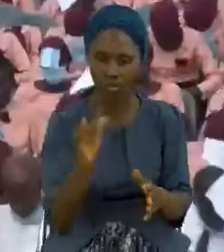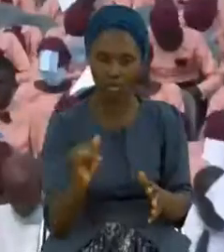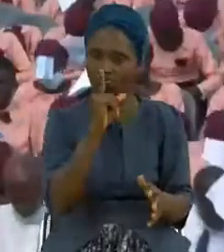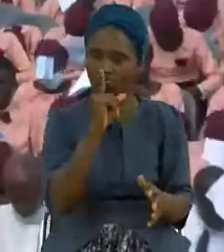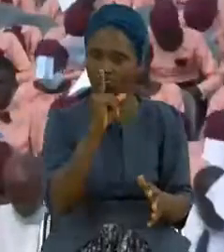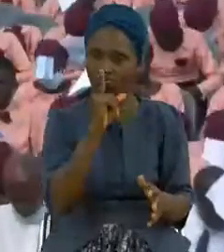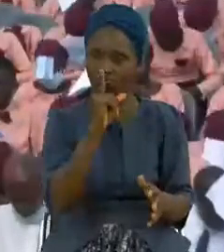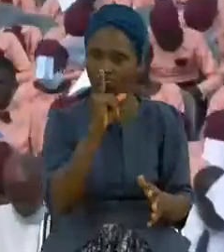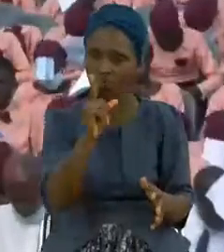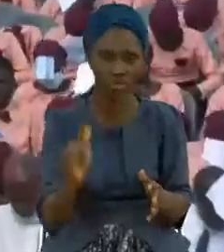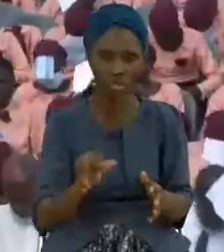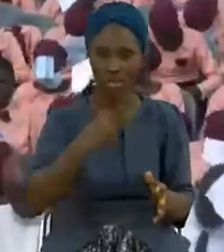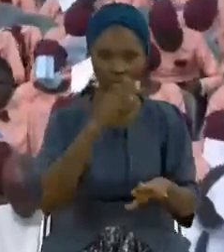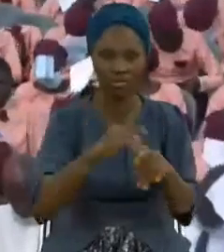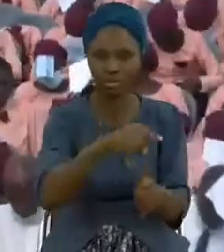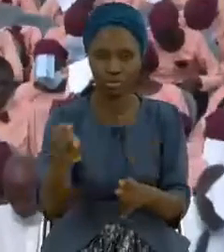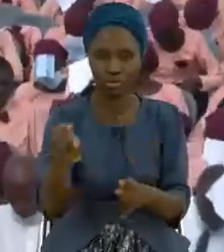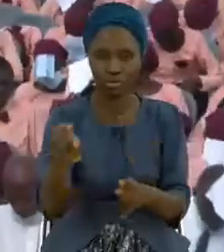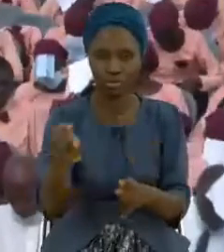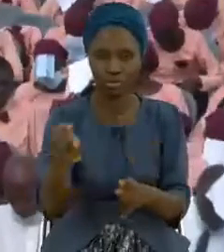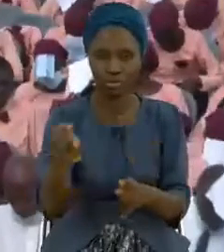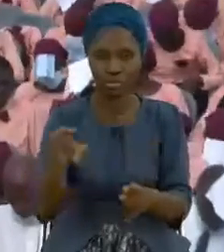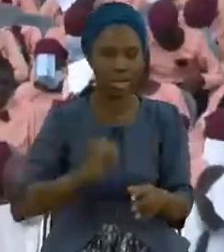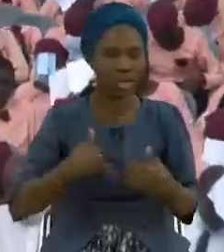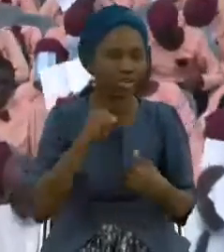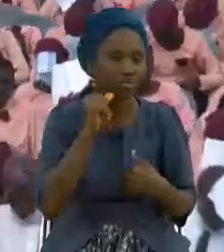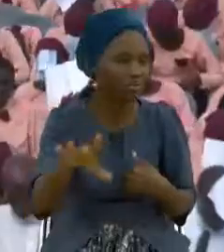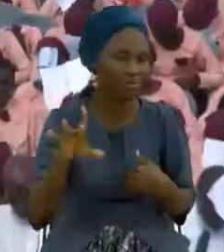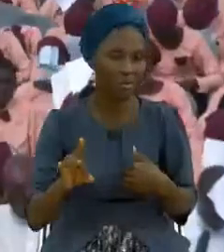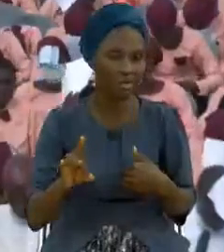not found so great faith.